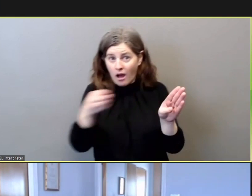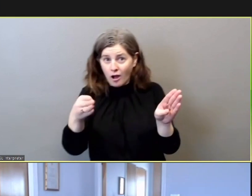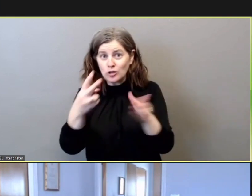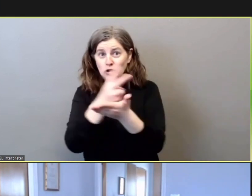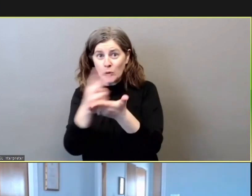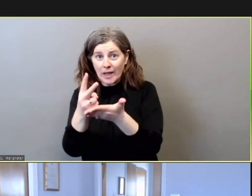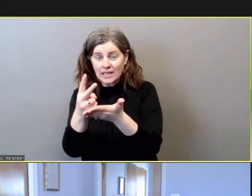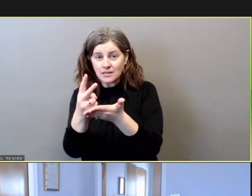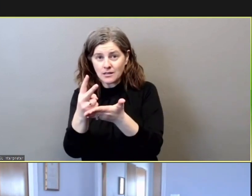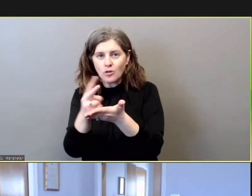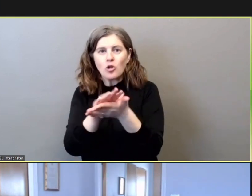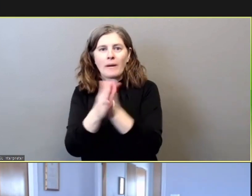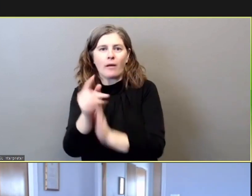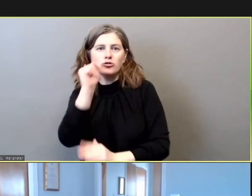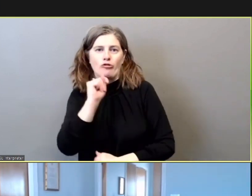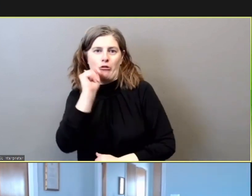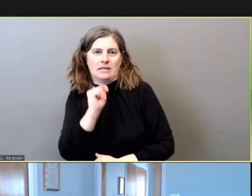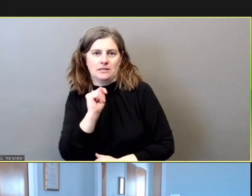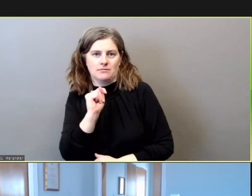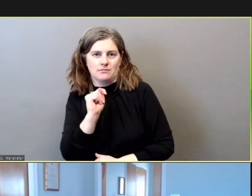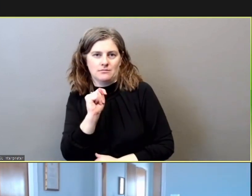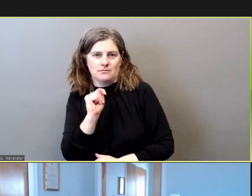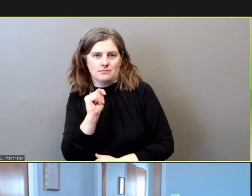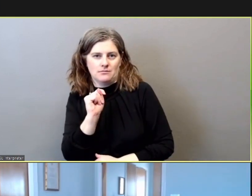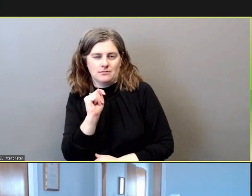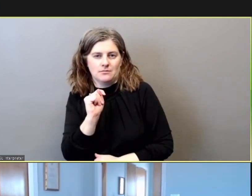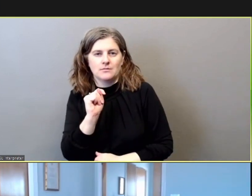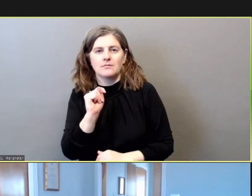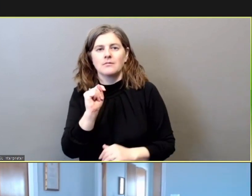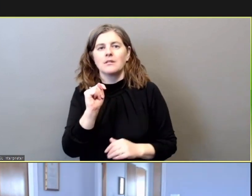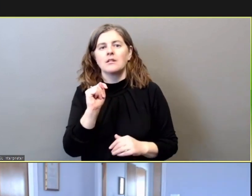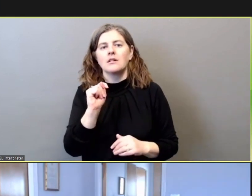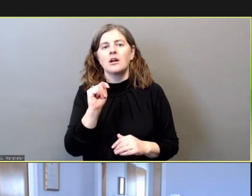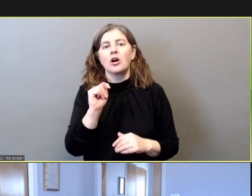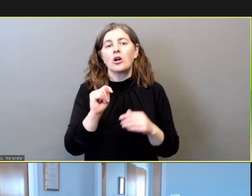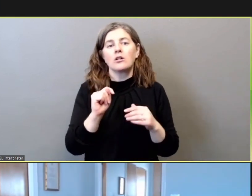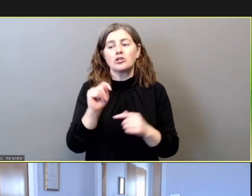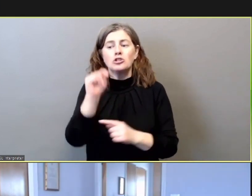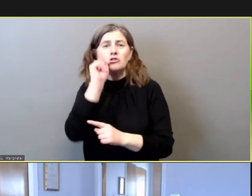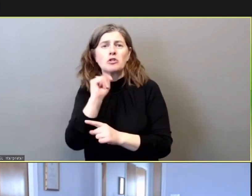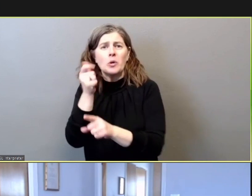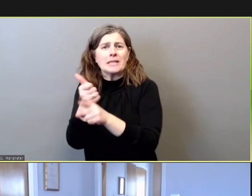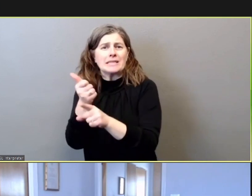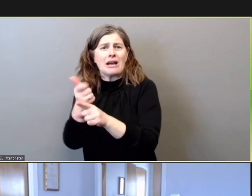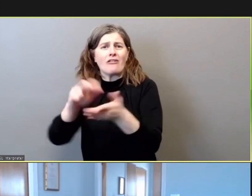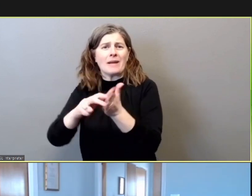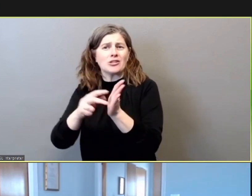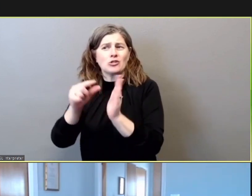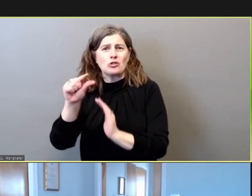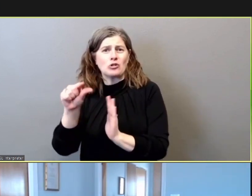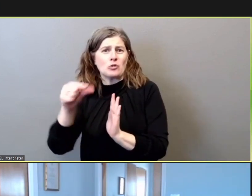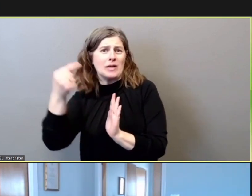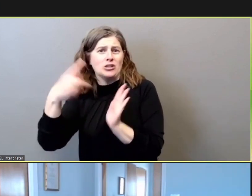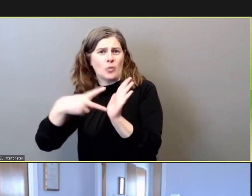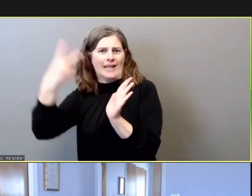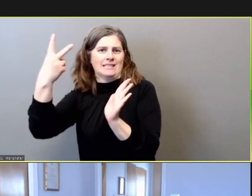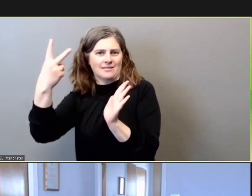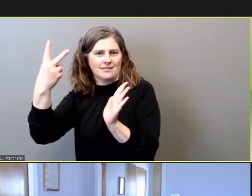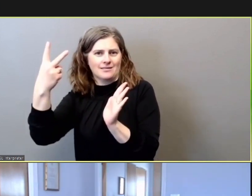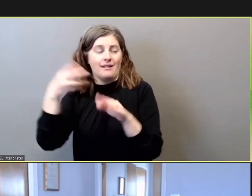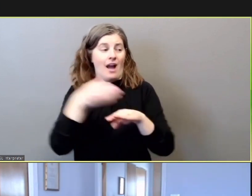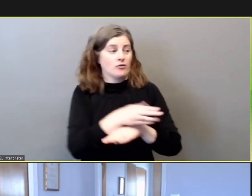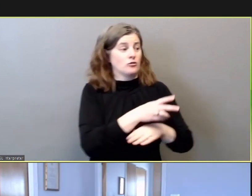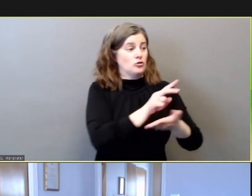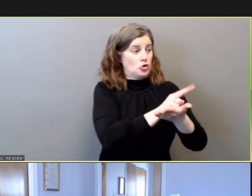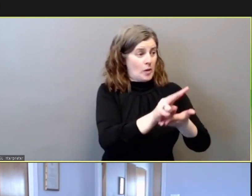green. You turn to turquoise. And so it's green. Turquoise is just green after another